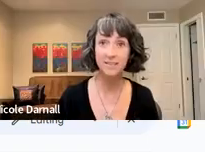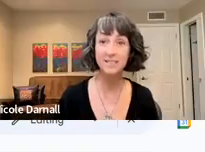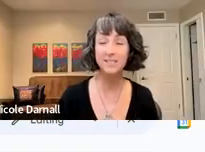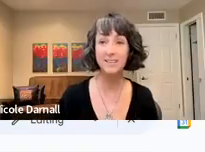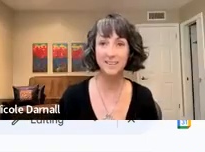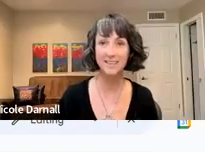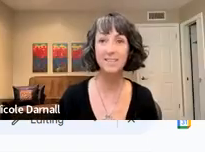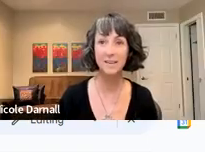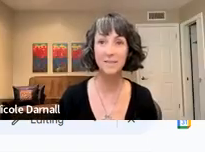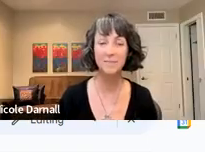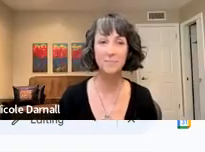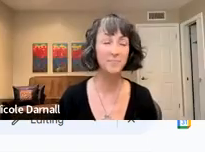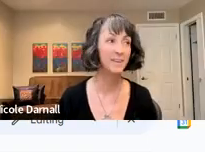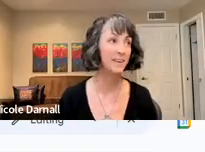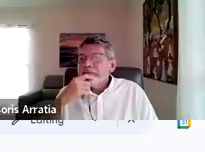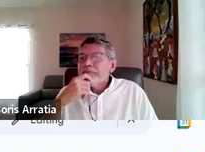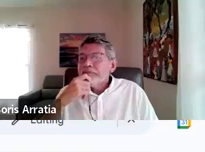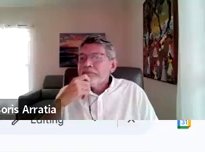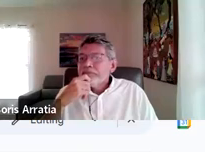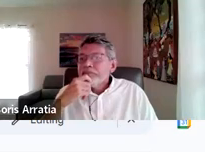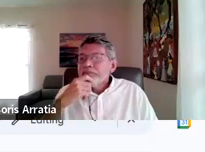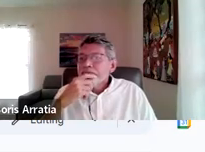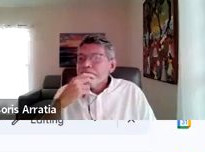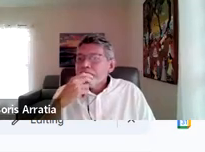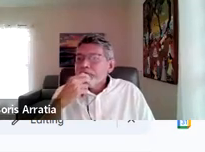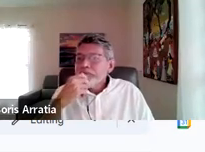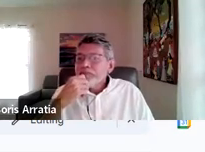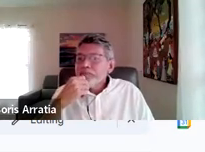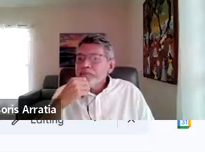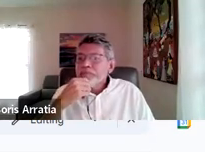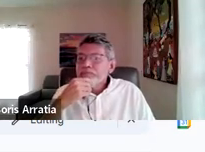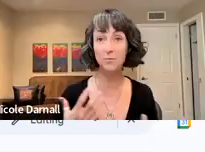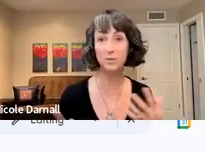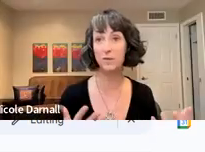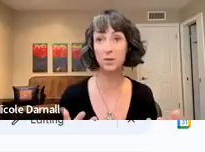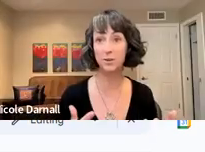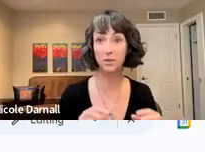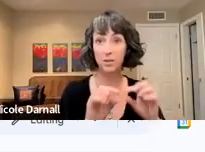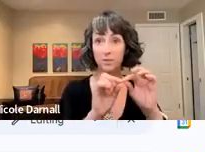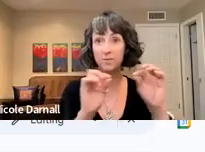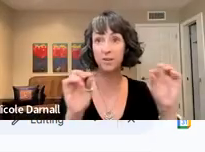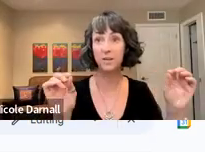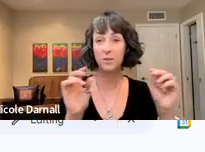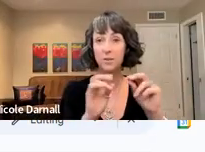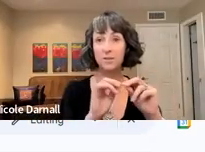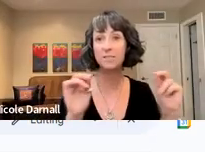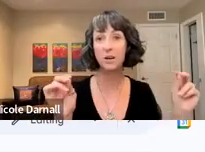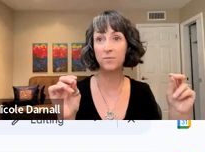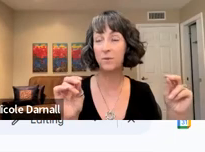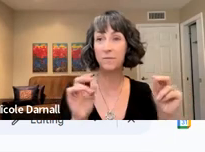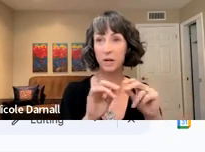So that is the path that they're on right now. And that's what we heard. So early on, Steve was very critical of